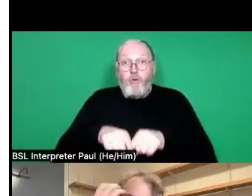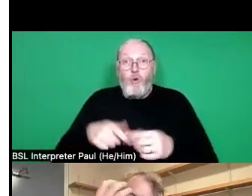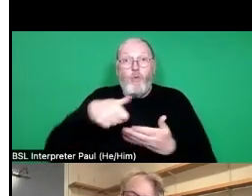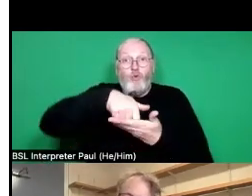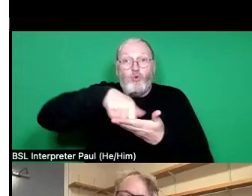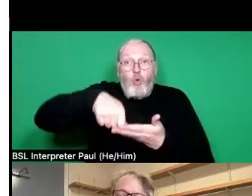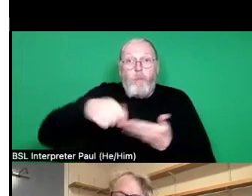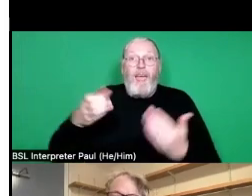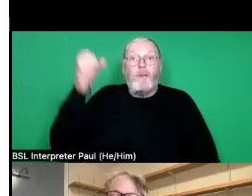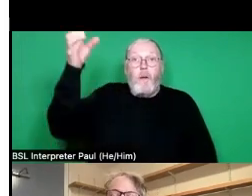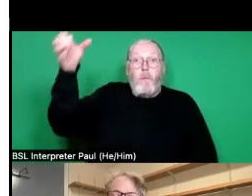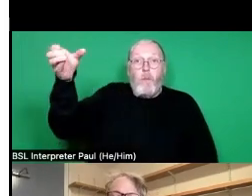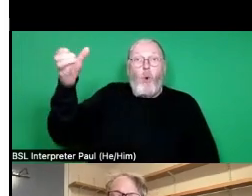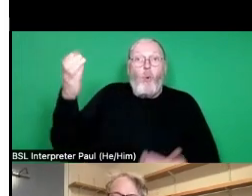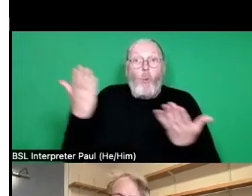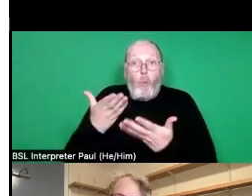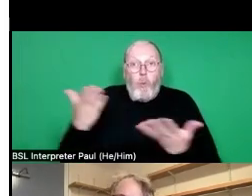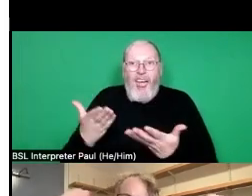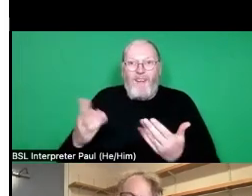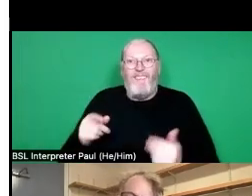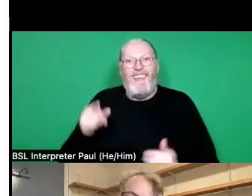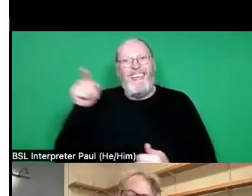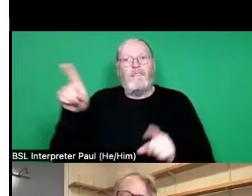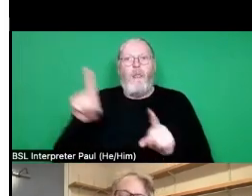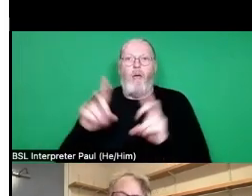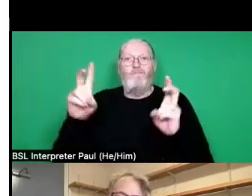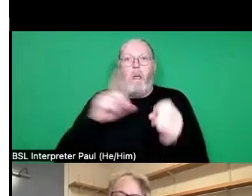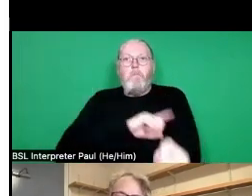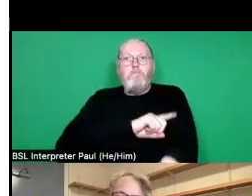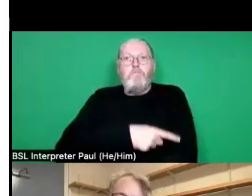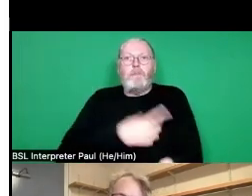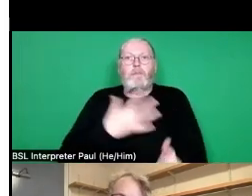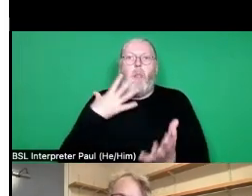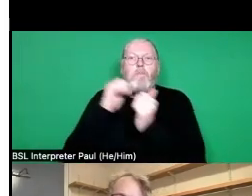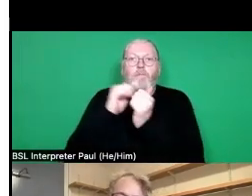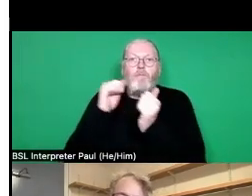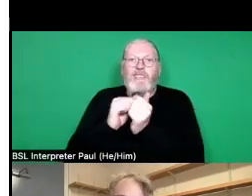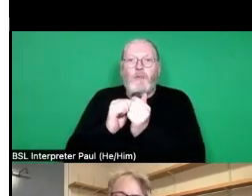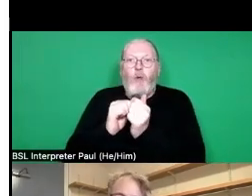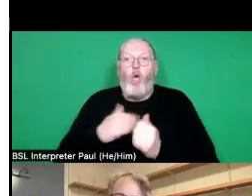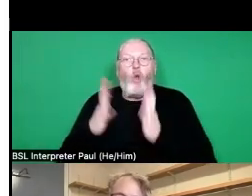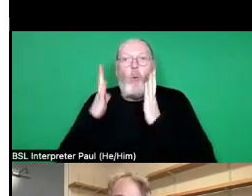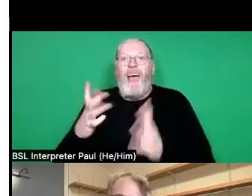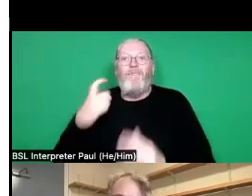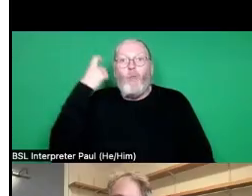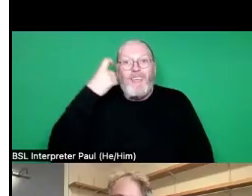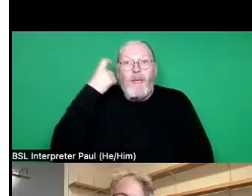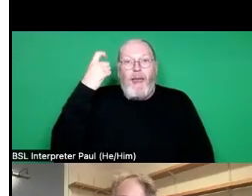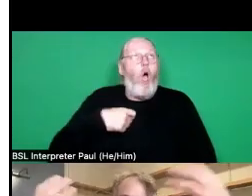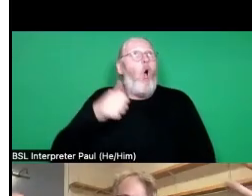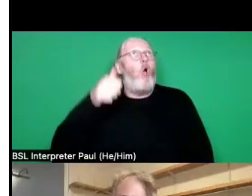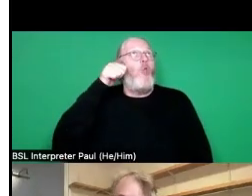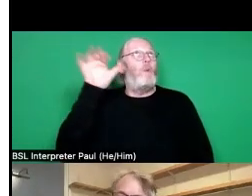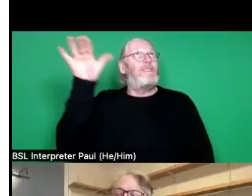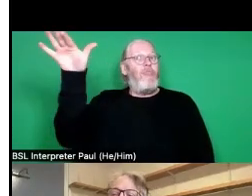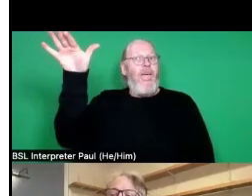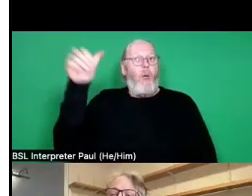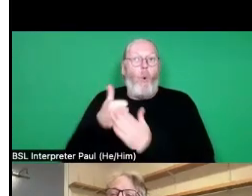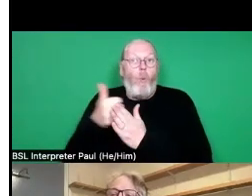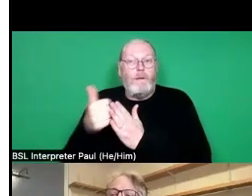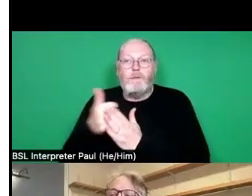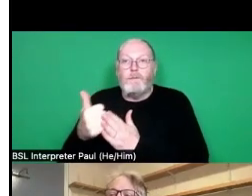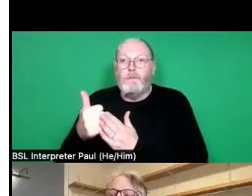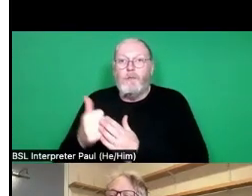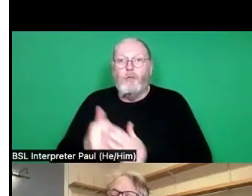something I'm literally consciously remembering. So even the physical landscape around us and the artifacts that we create constitute a